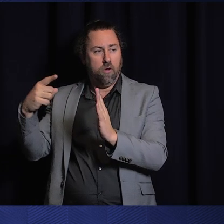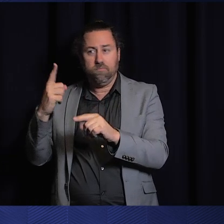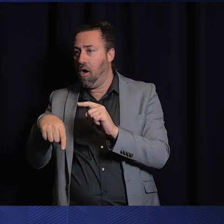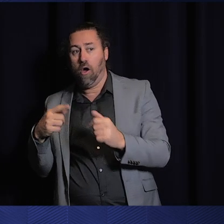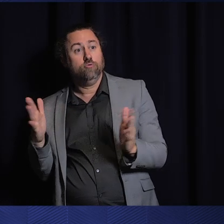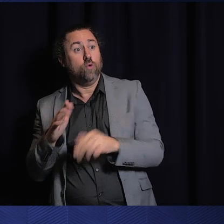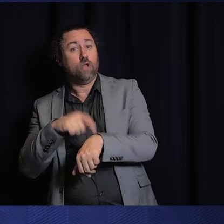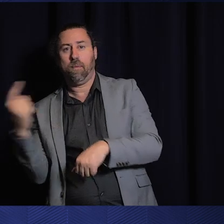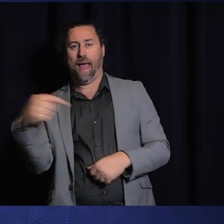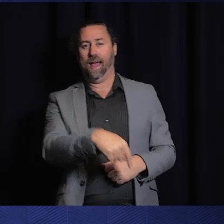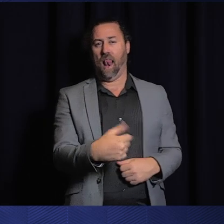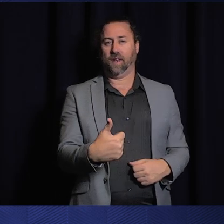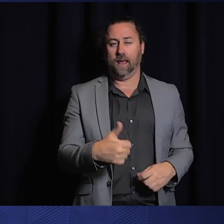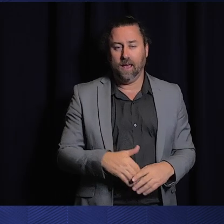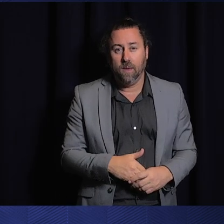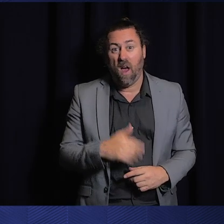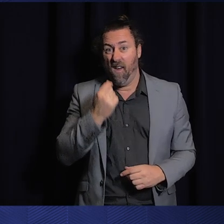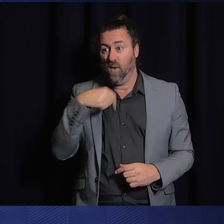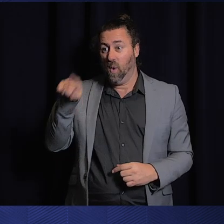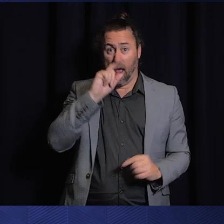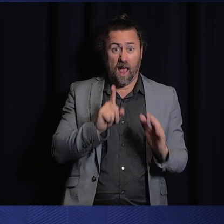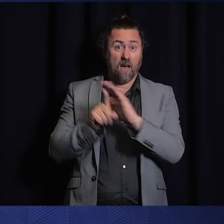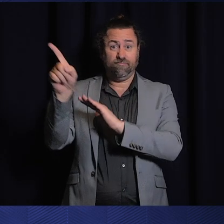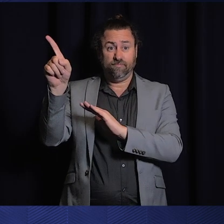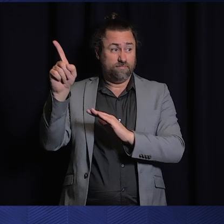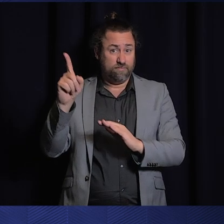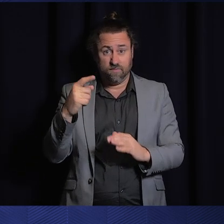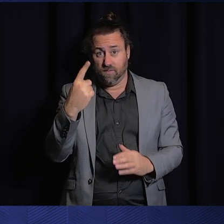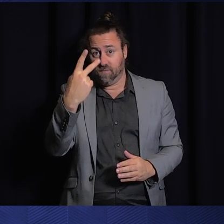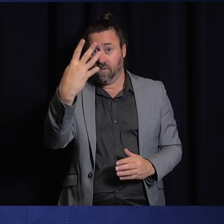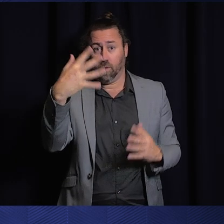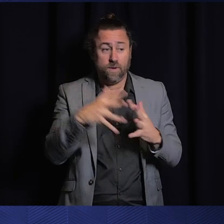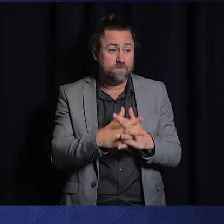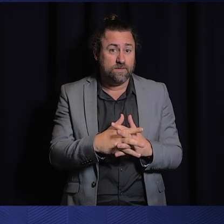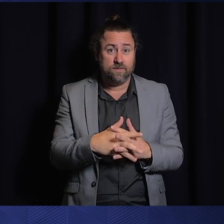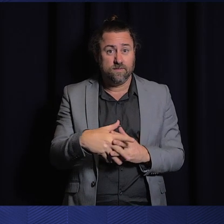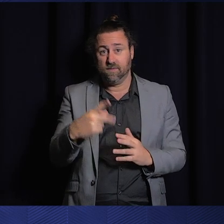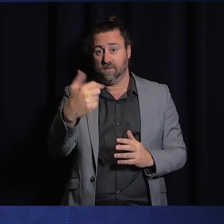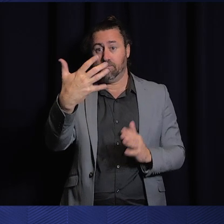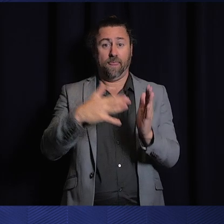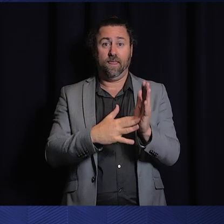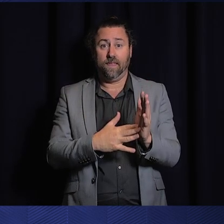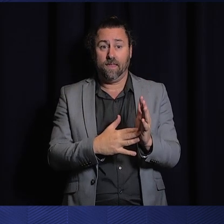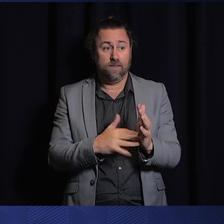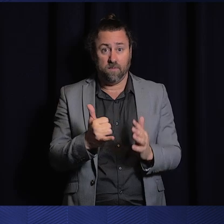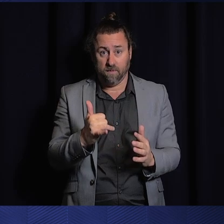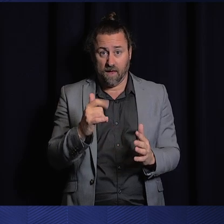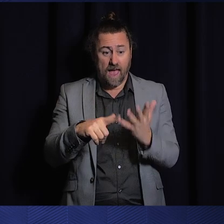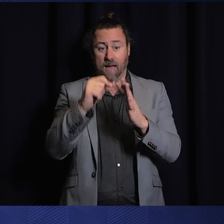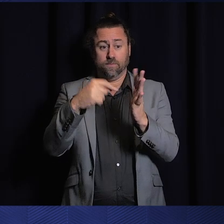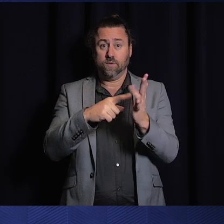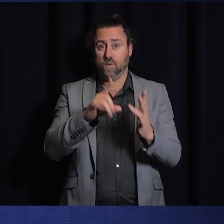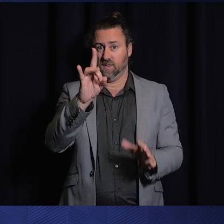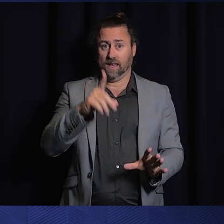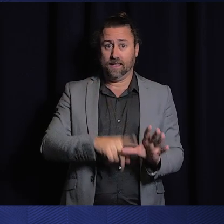are protracted. They can go on for weeks, for months, for years, and sometimes even for decades.